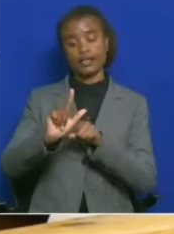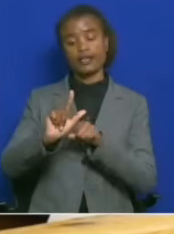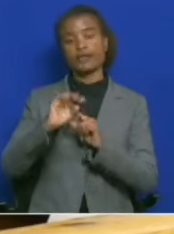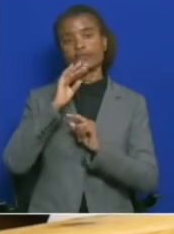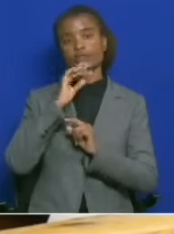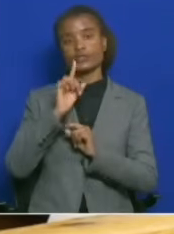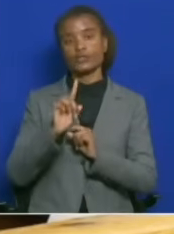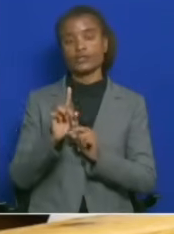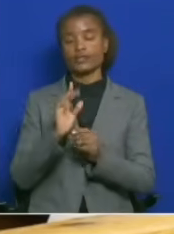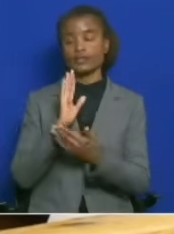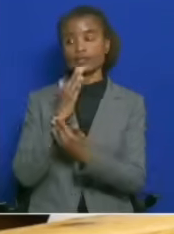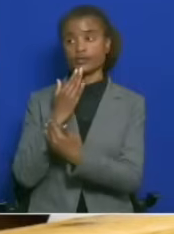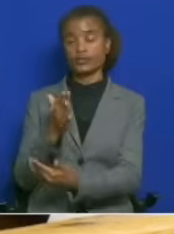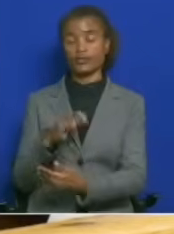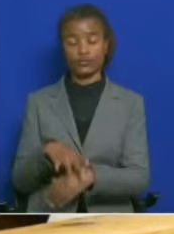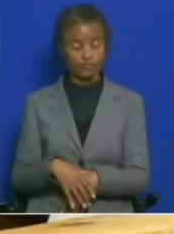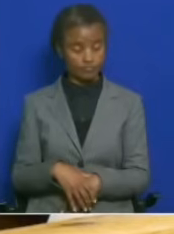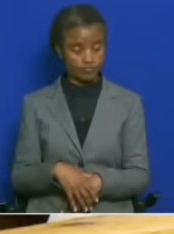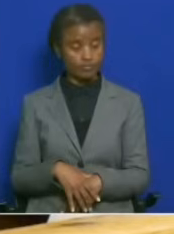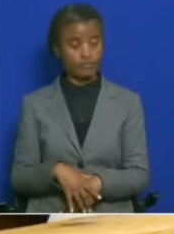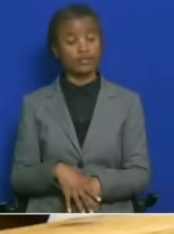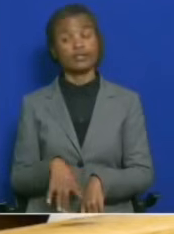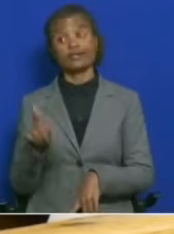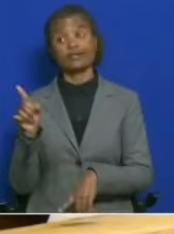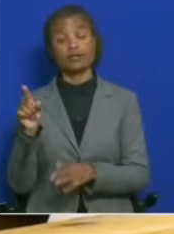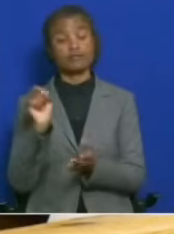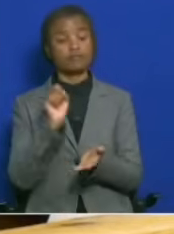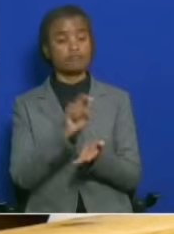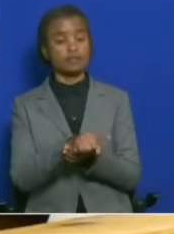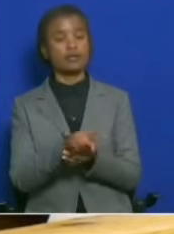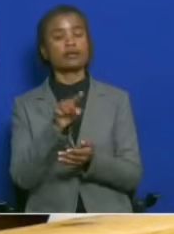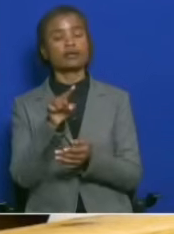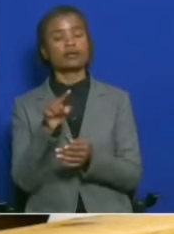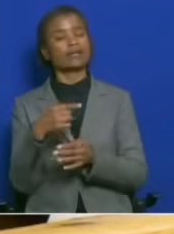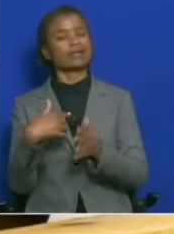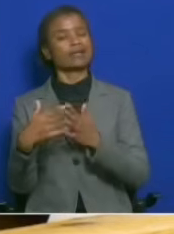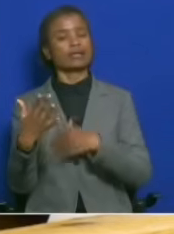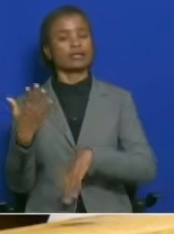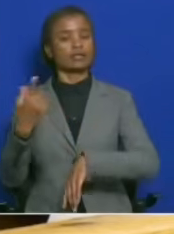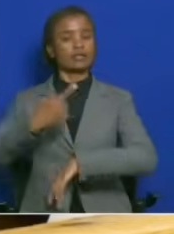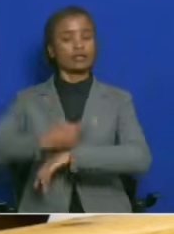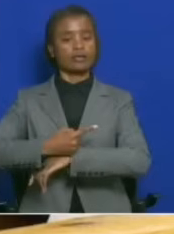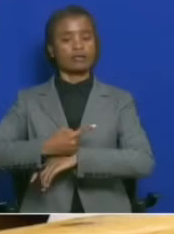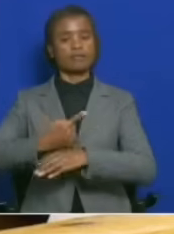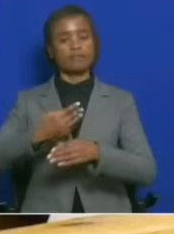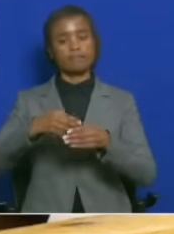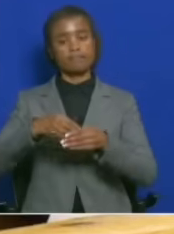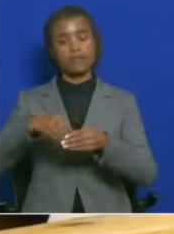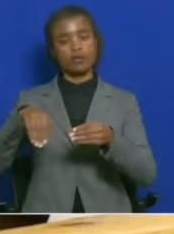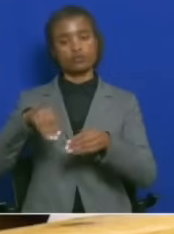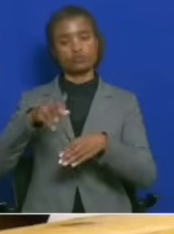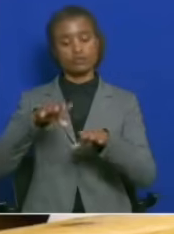General Khan then says it will be out any day, approved for publication. Check